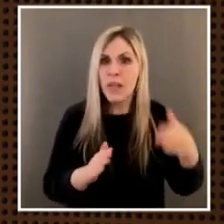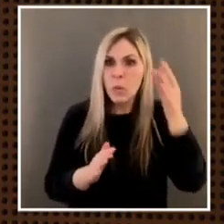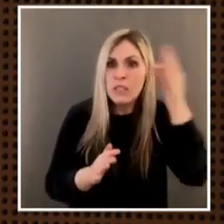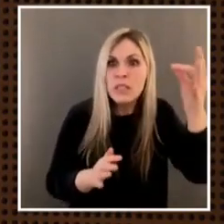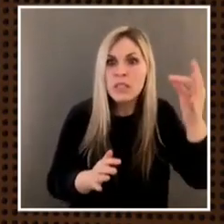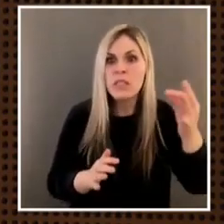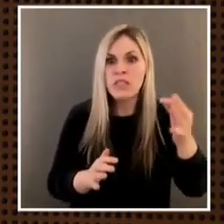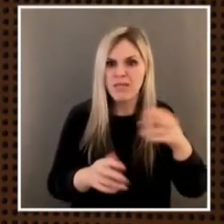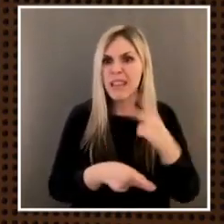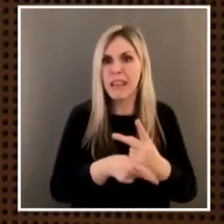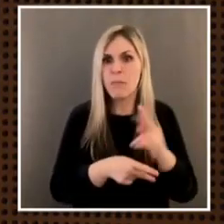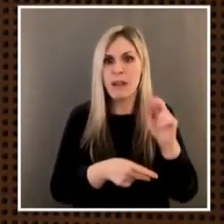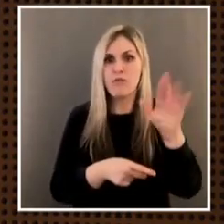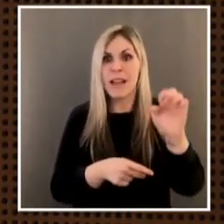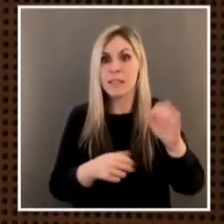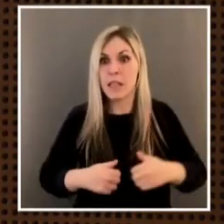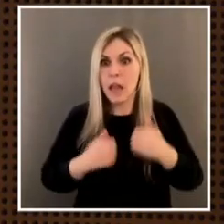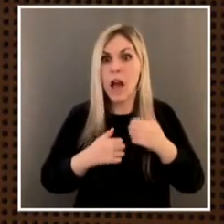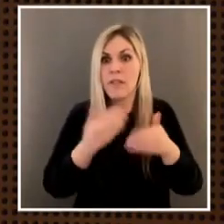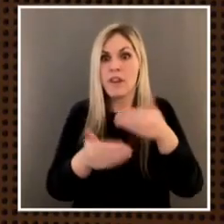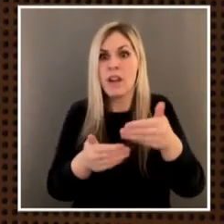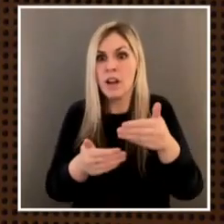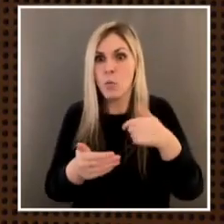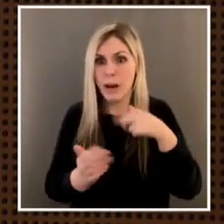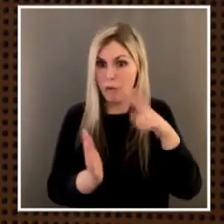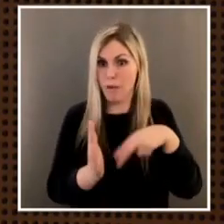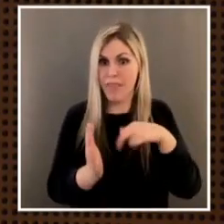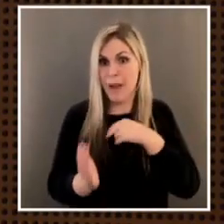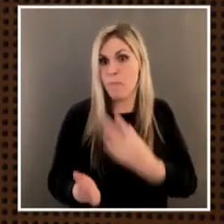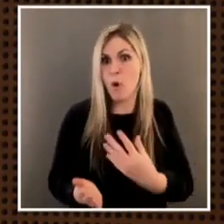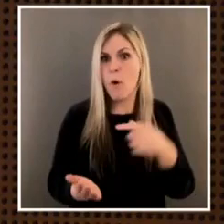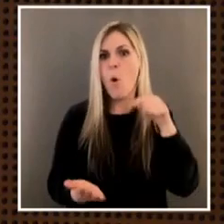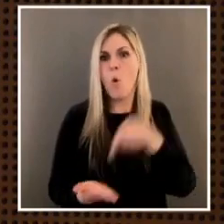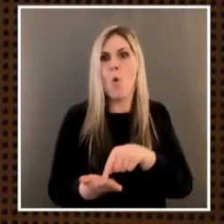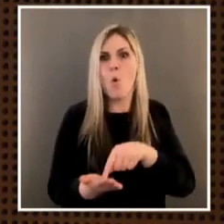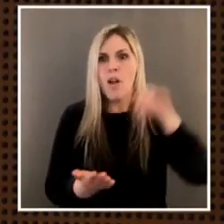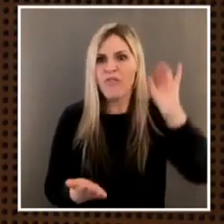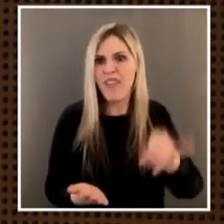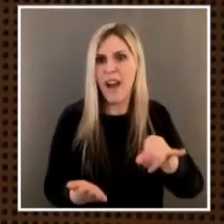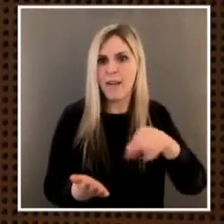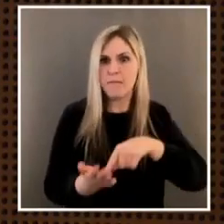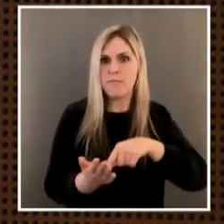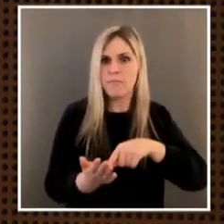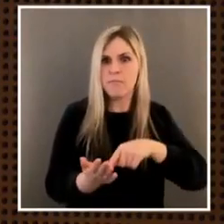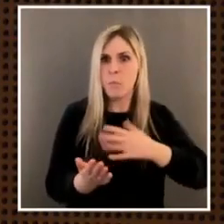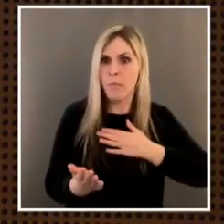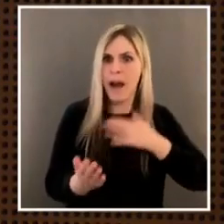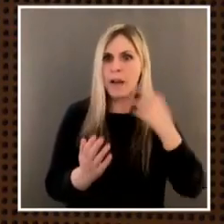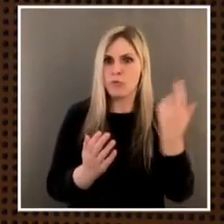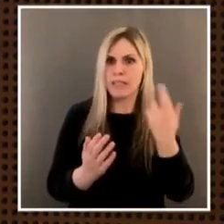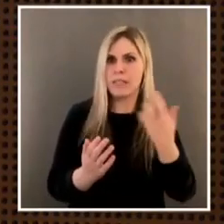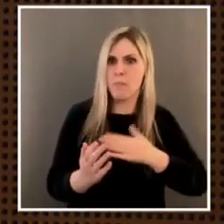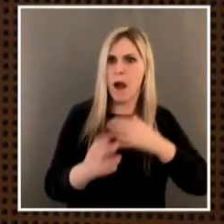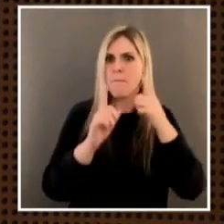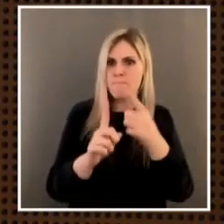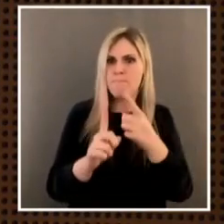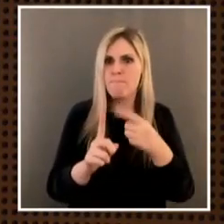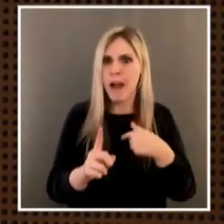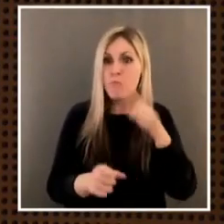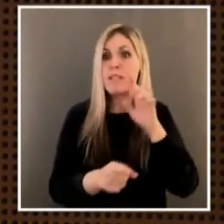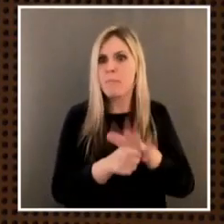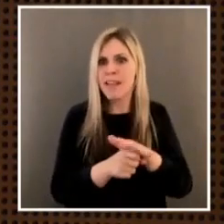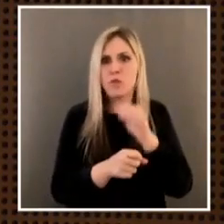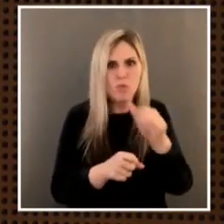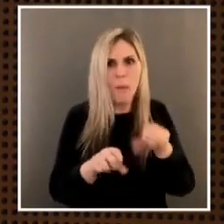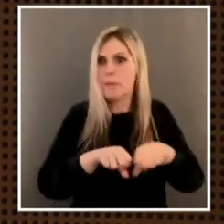I read that poem, I decided that was my something bigger. It would be a commitment not to be broken. That would be my way